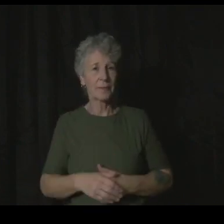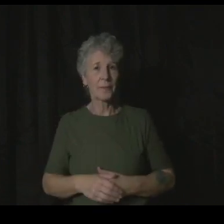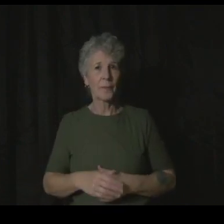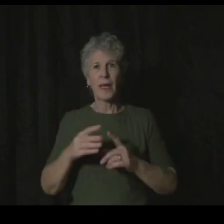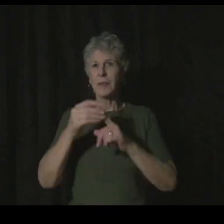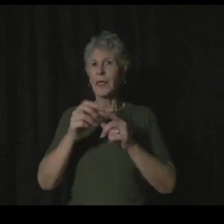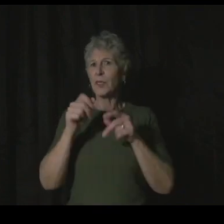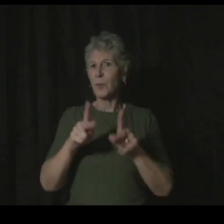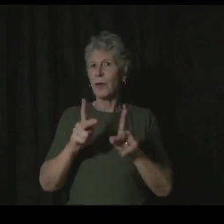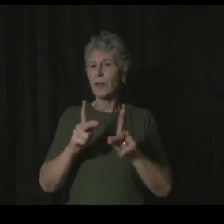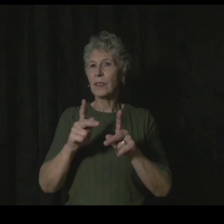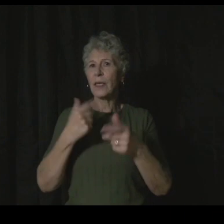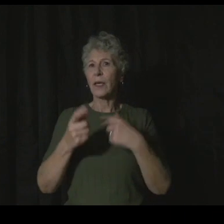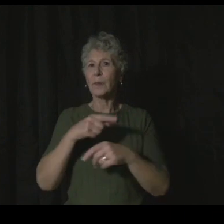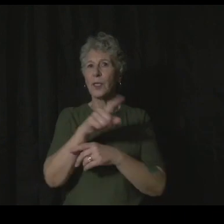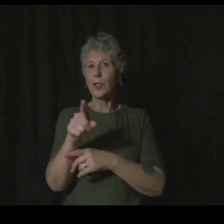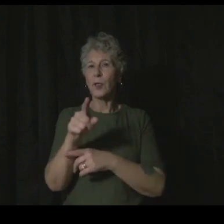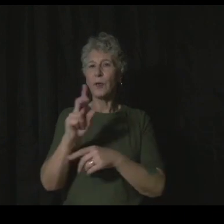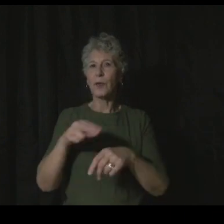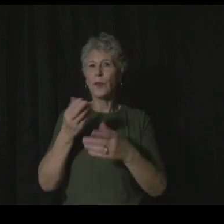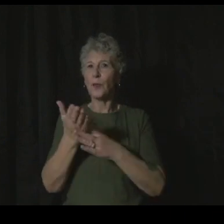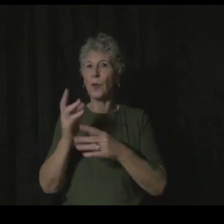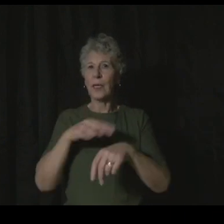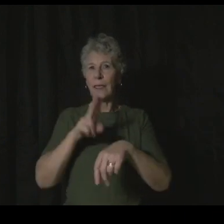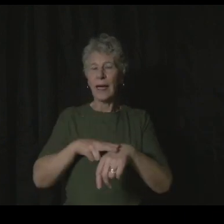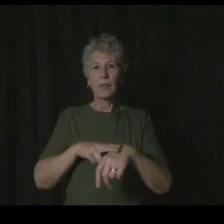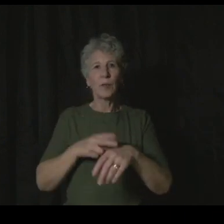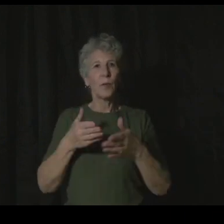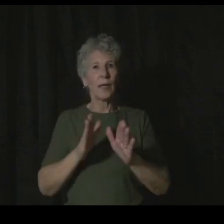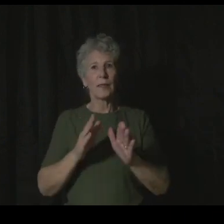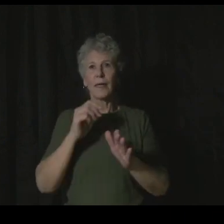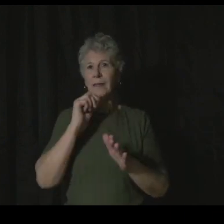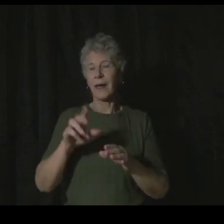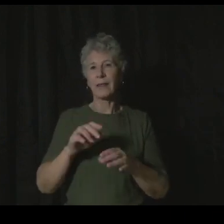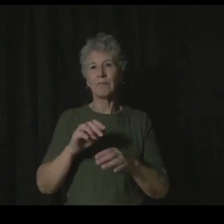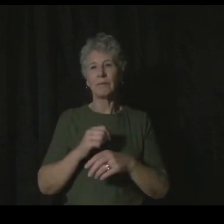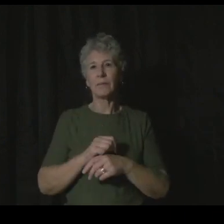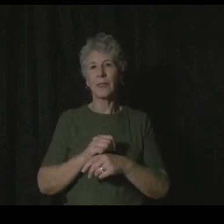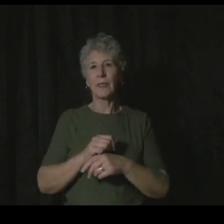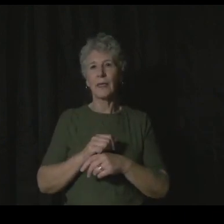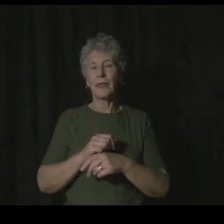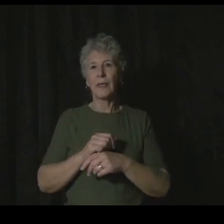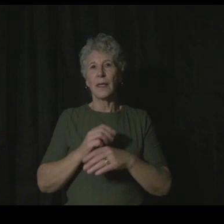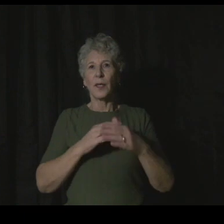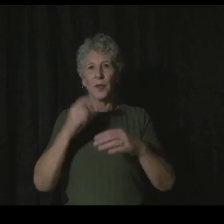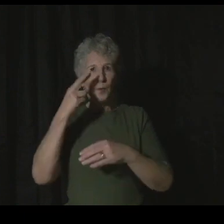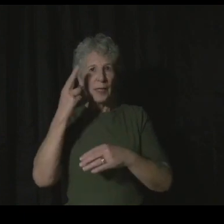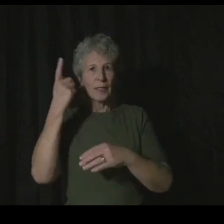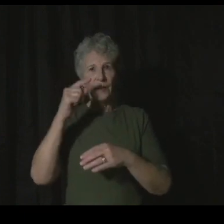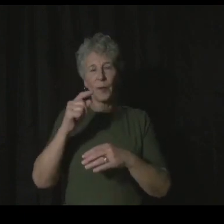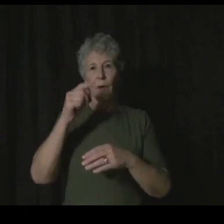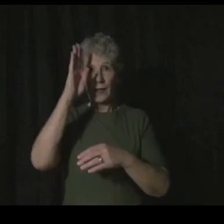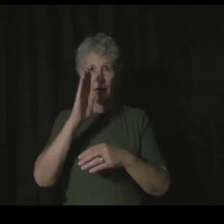Special privileges that come to you by natural means are never the basis of God's redemption. And so you might be